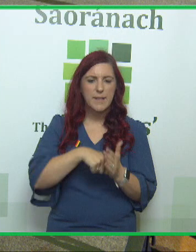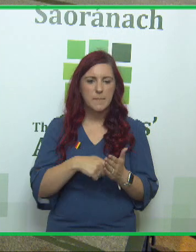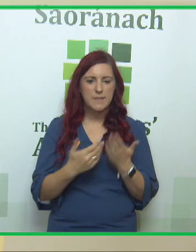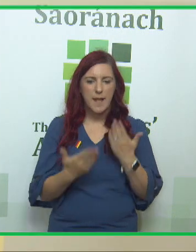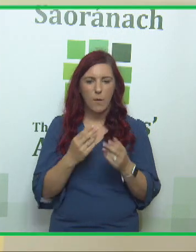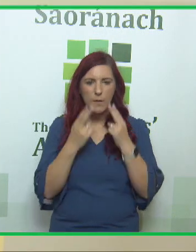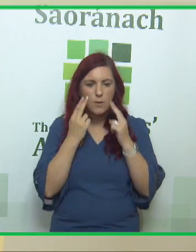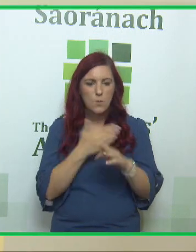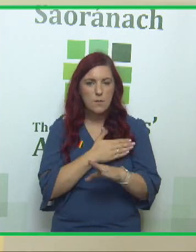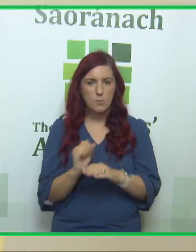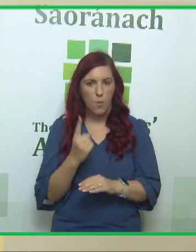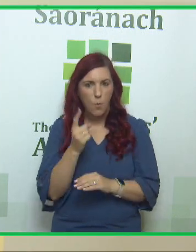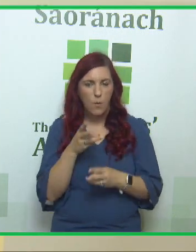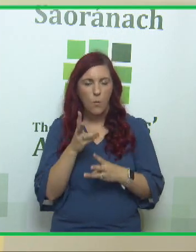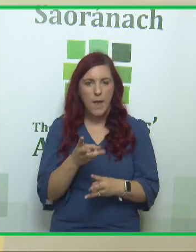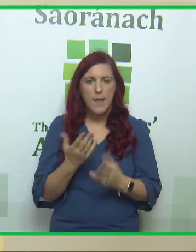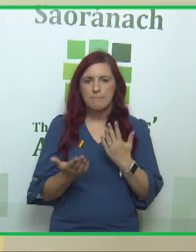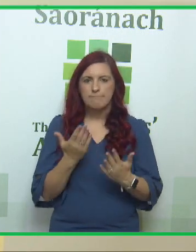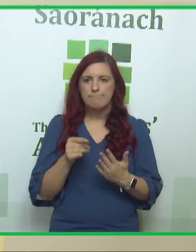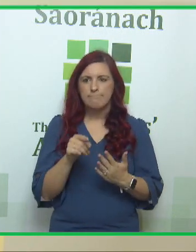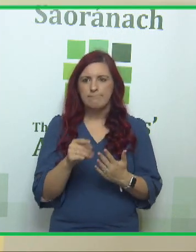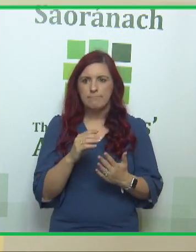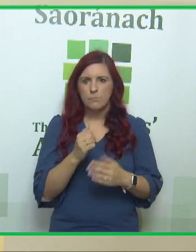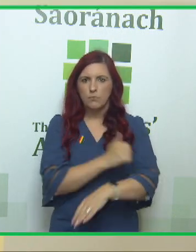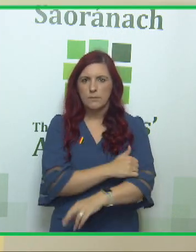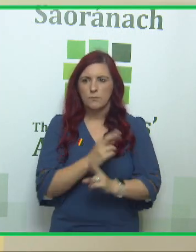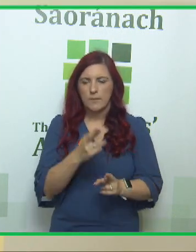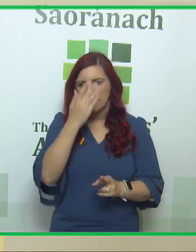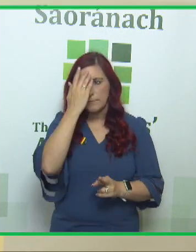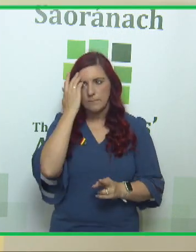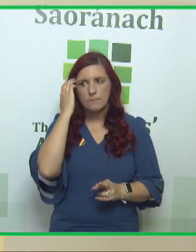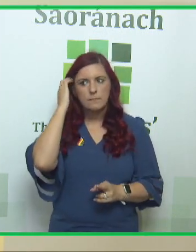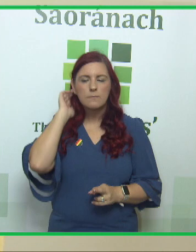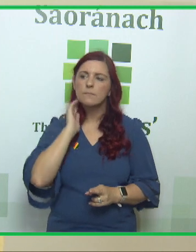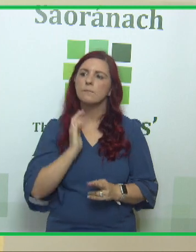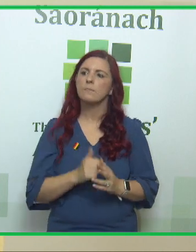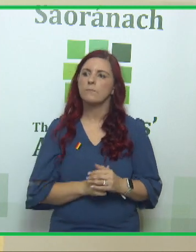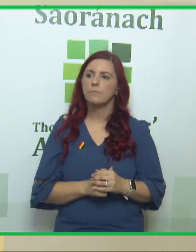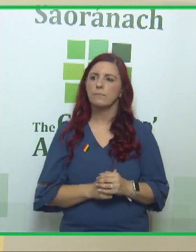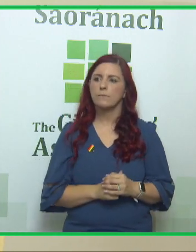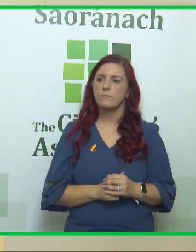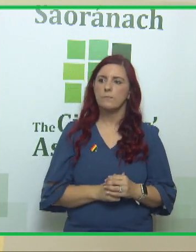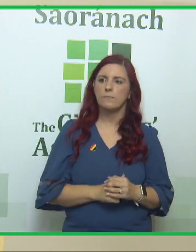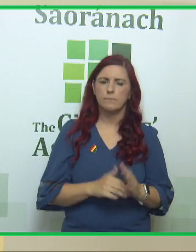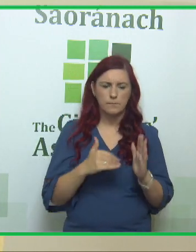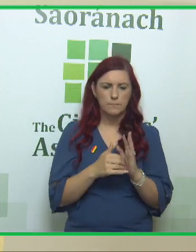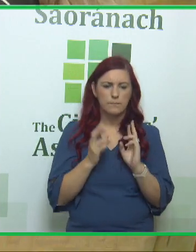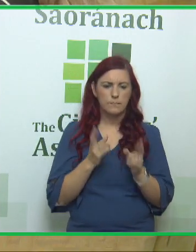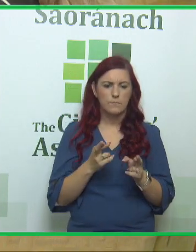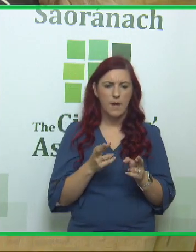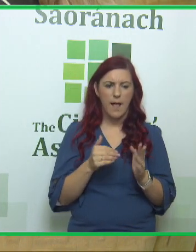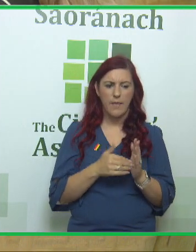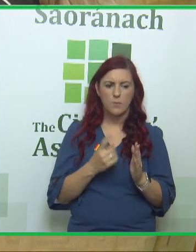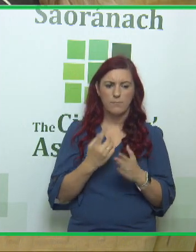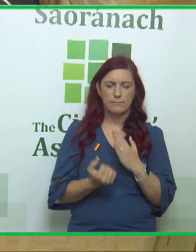places, obviously, is in our prisons. Yeah. That could be, and Daniel spoke about it also, that perhaps that is one of the